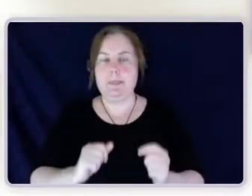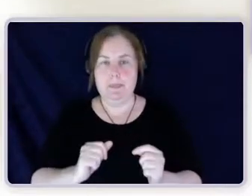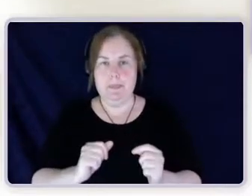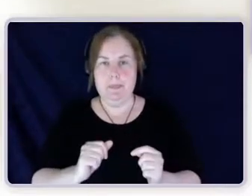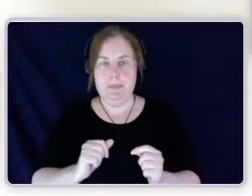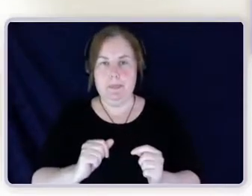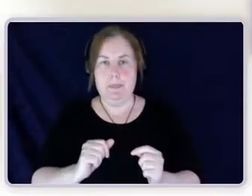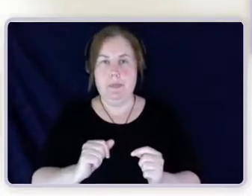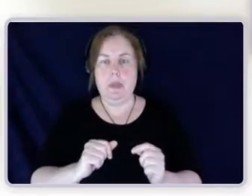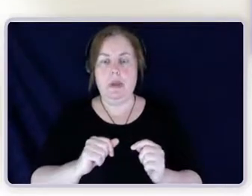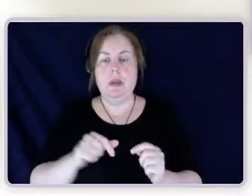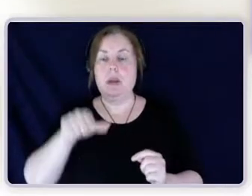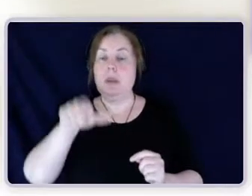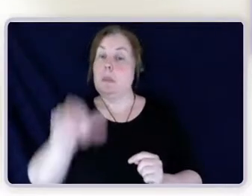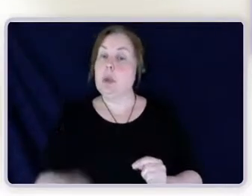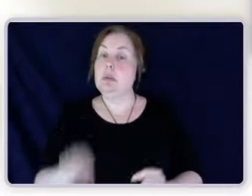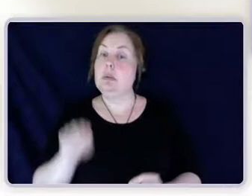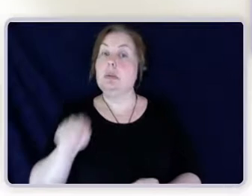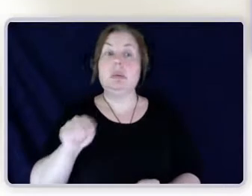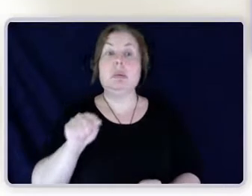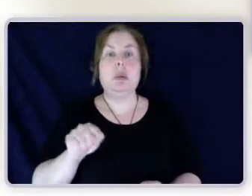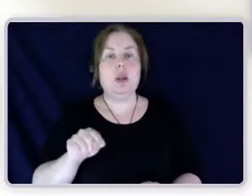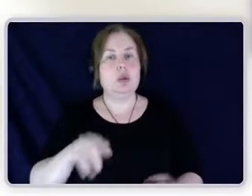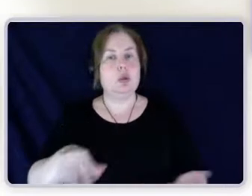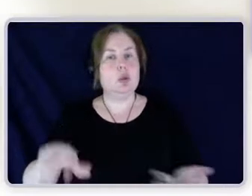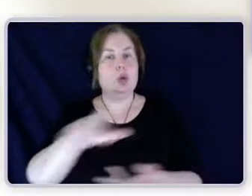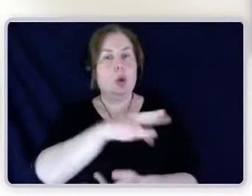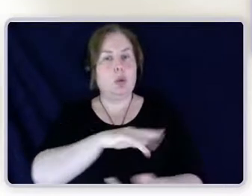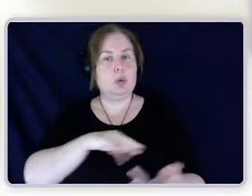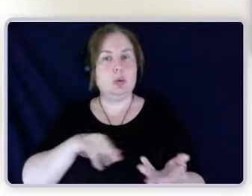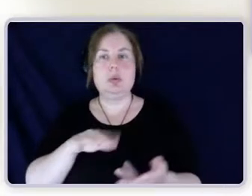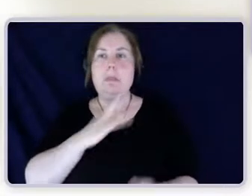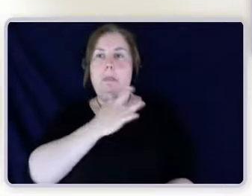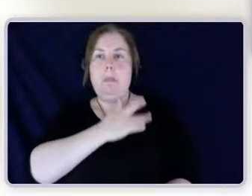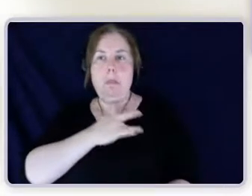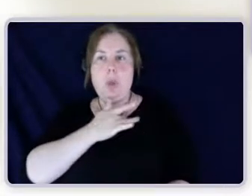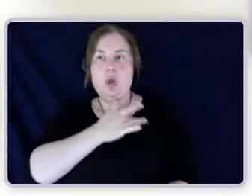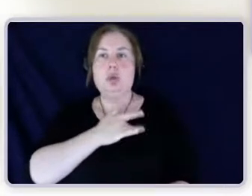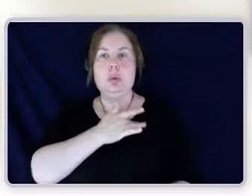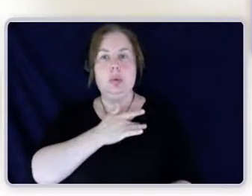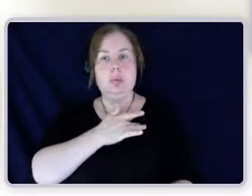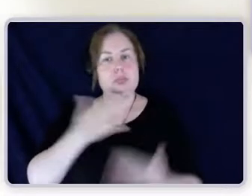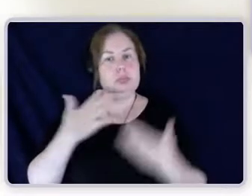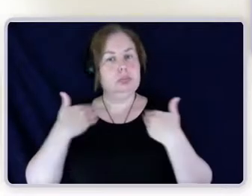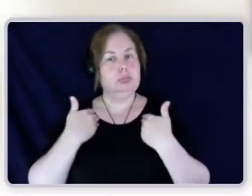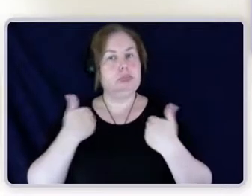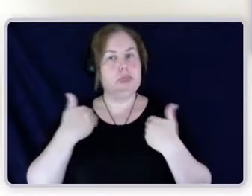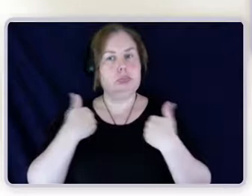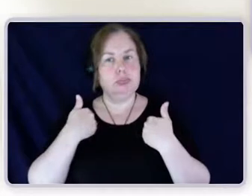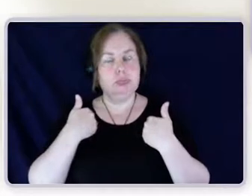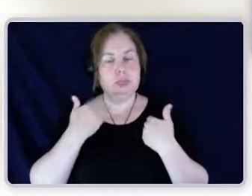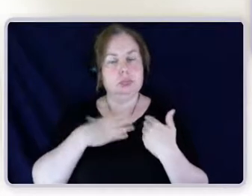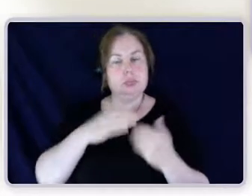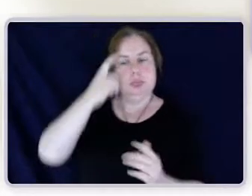represented person's personal and social well-being is promoted by just recognizing the inherent dignity of the person, respecting their